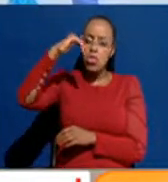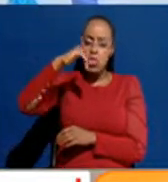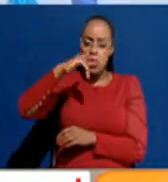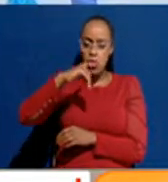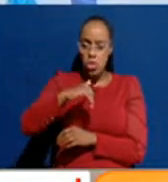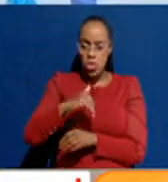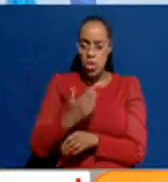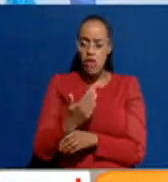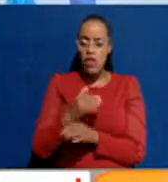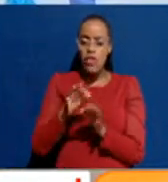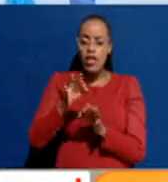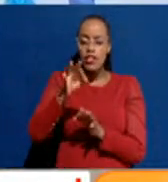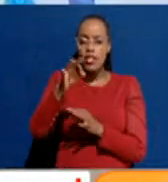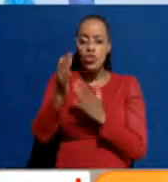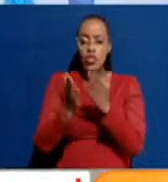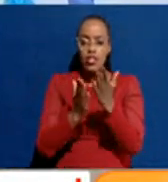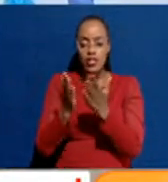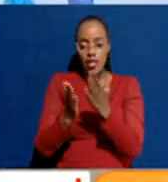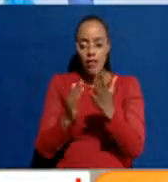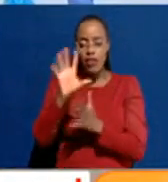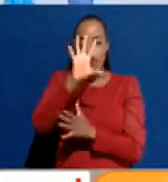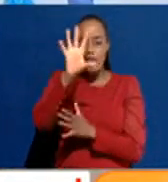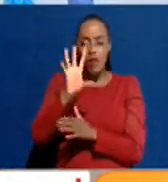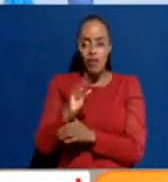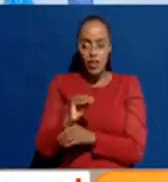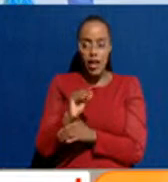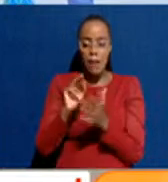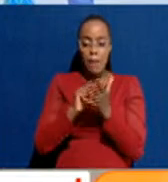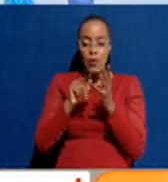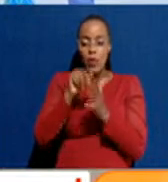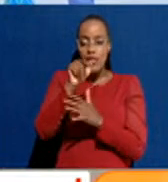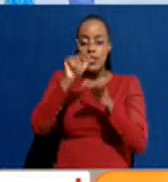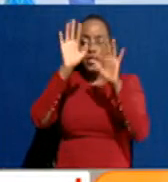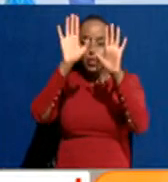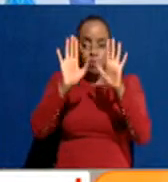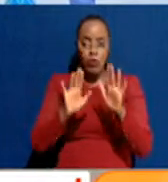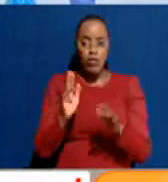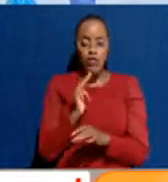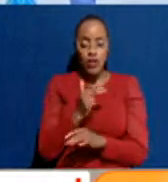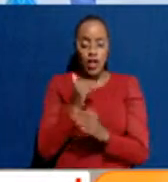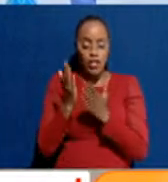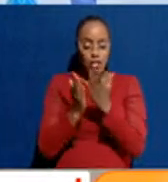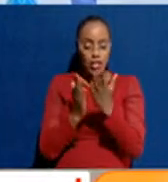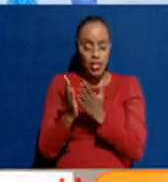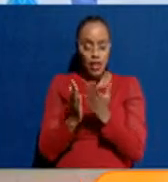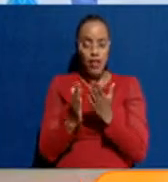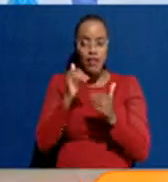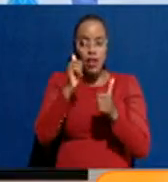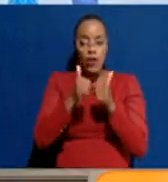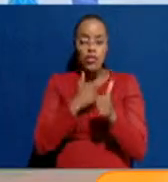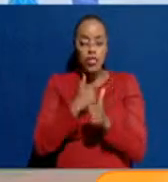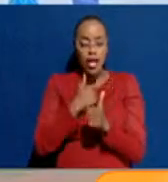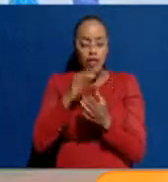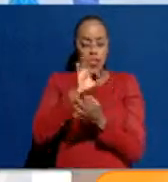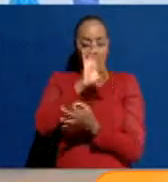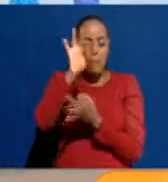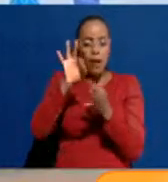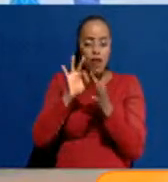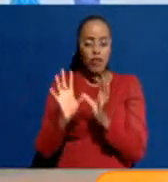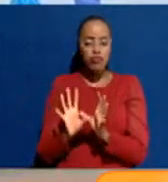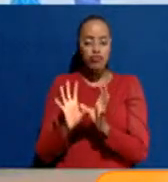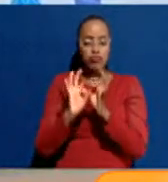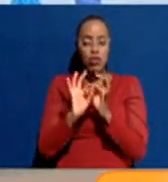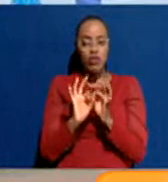the extension services on the African continent. So this is essential funds services, which would have been the perfect link to